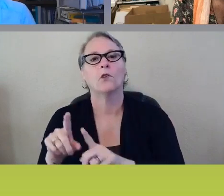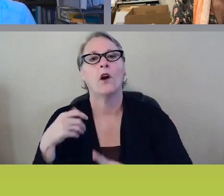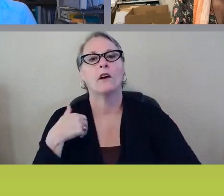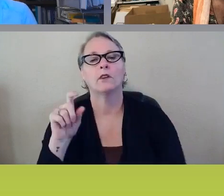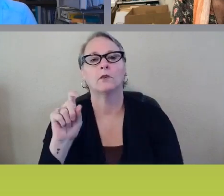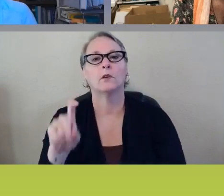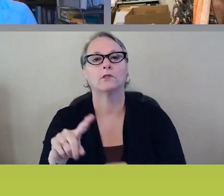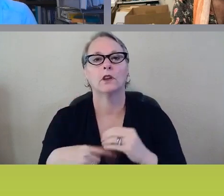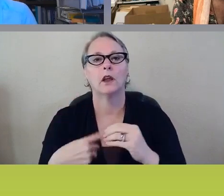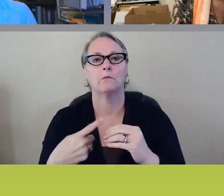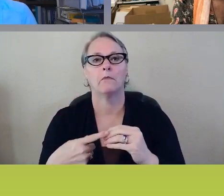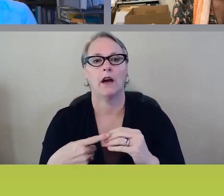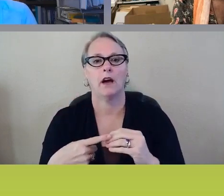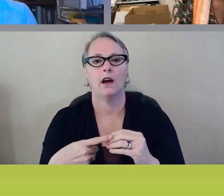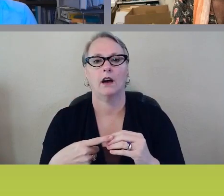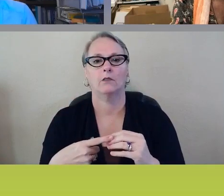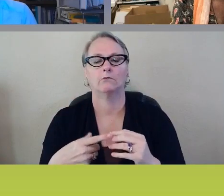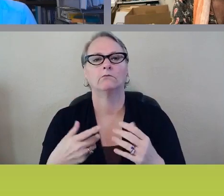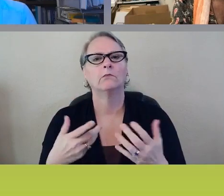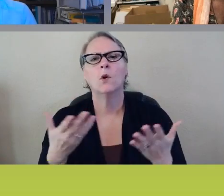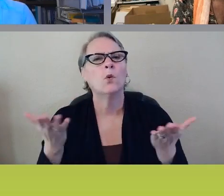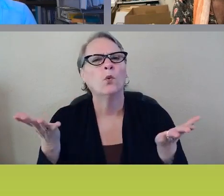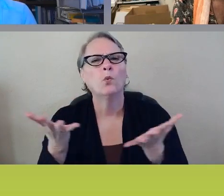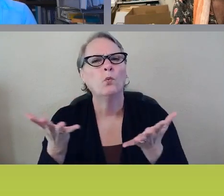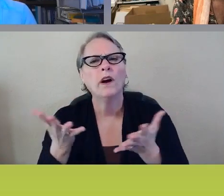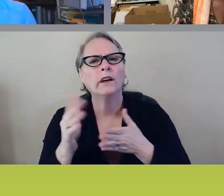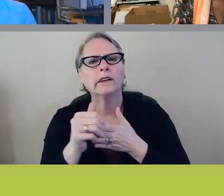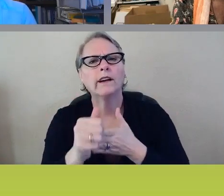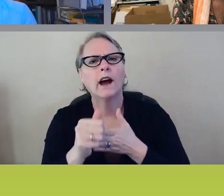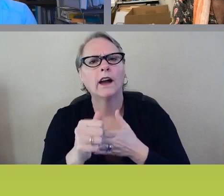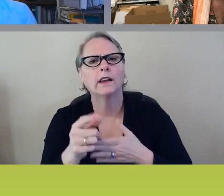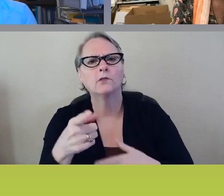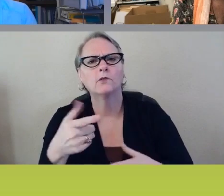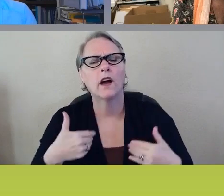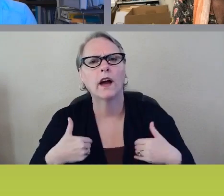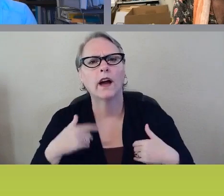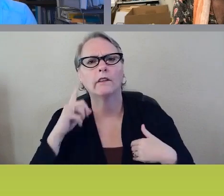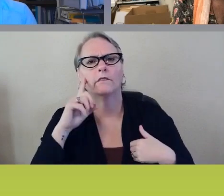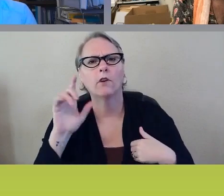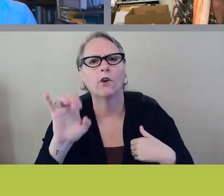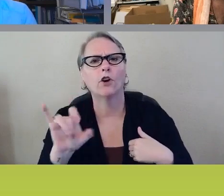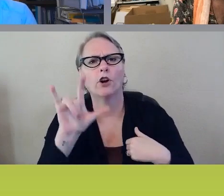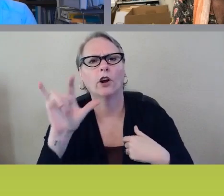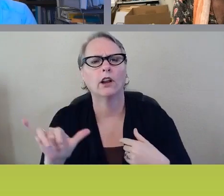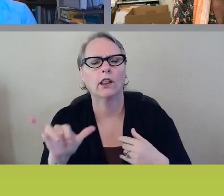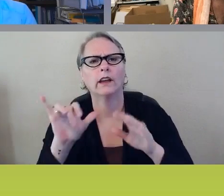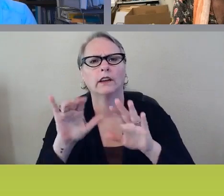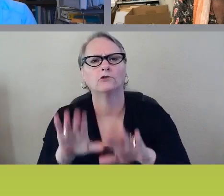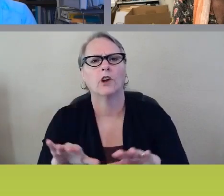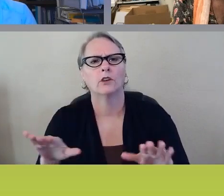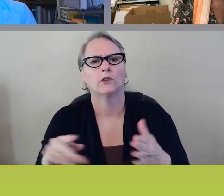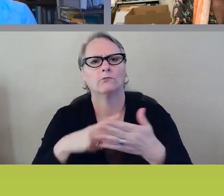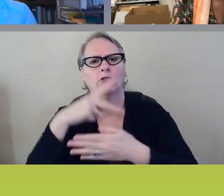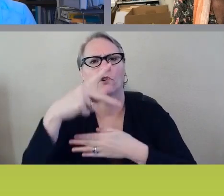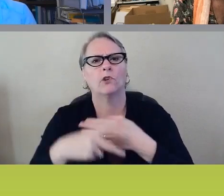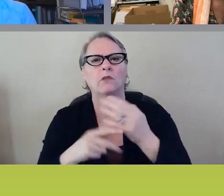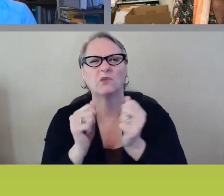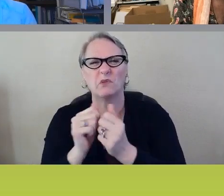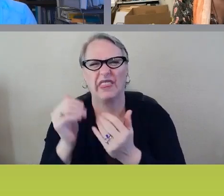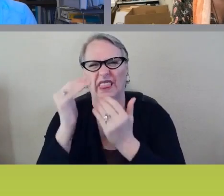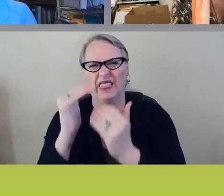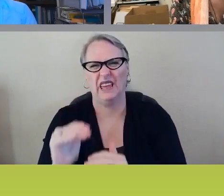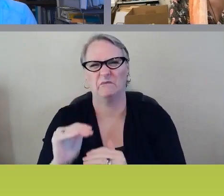question about, so what guidance do you have for the early childhood programs that have limited outdoor